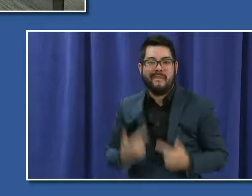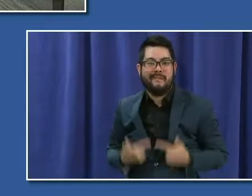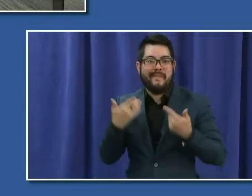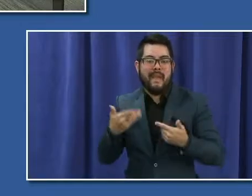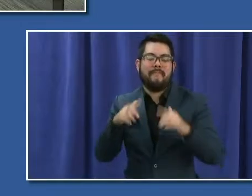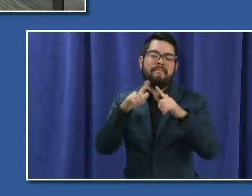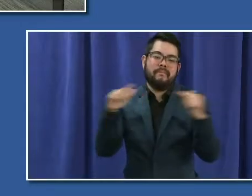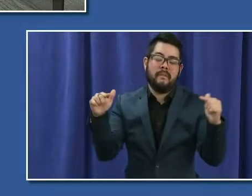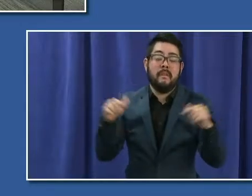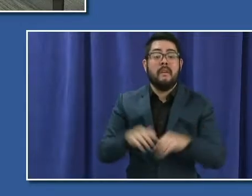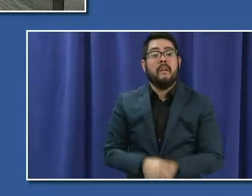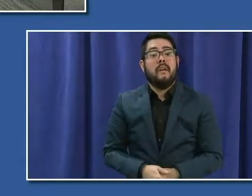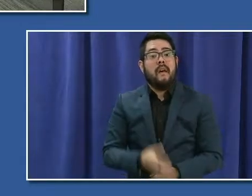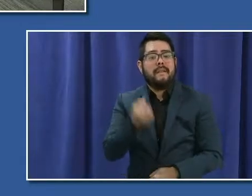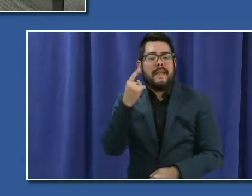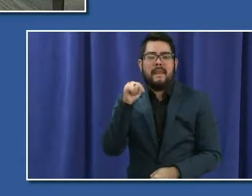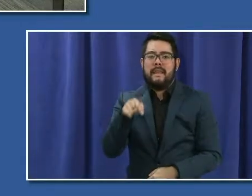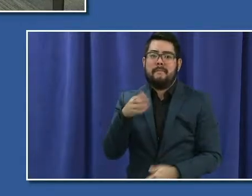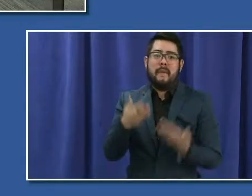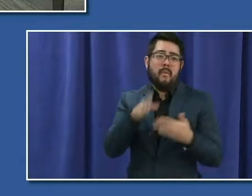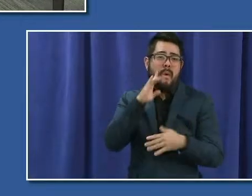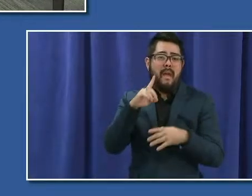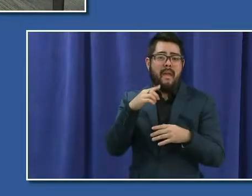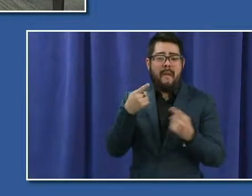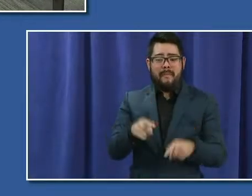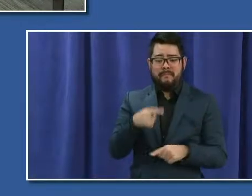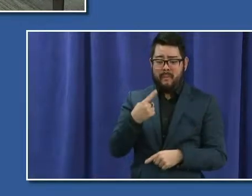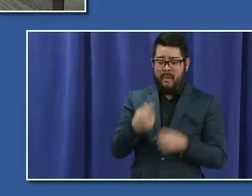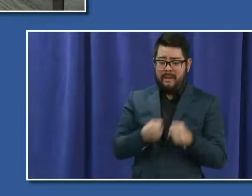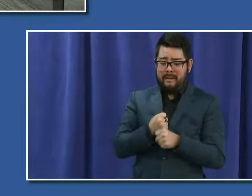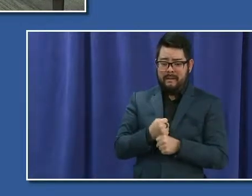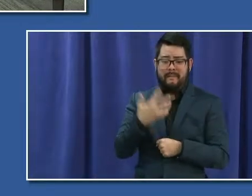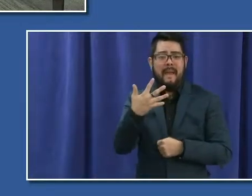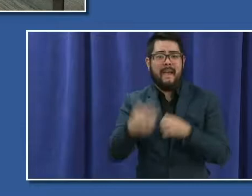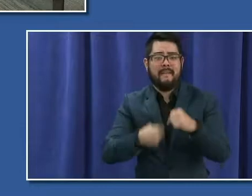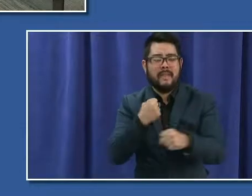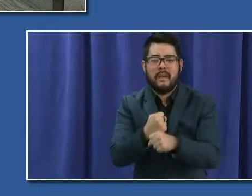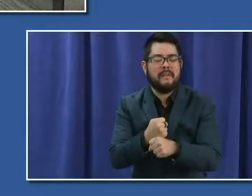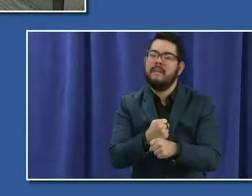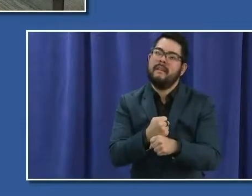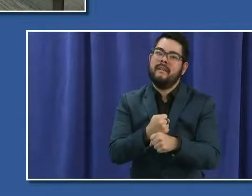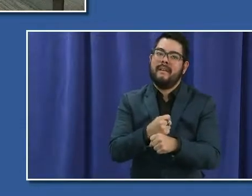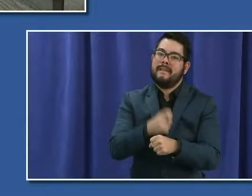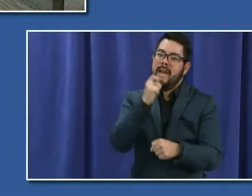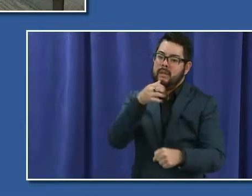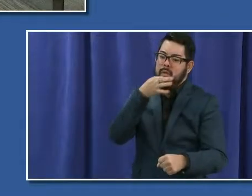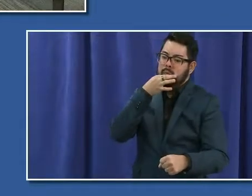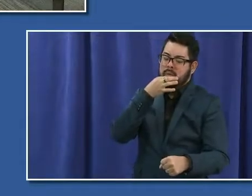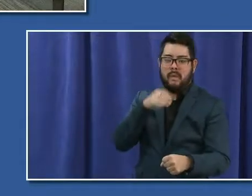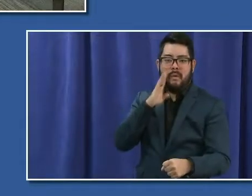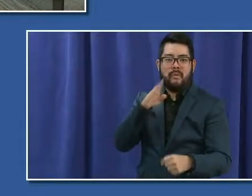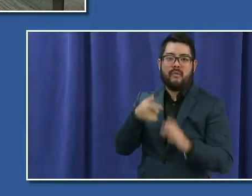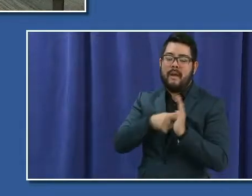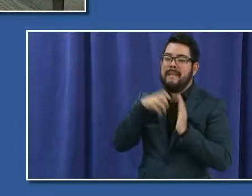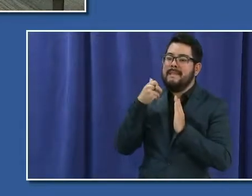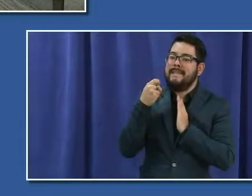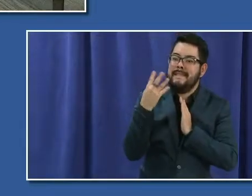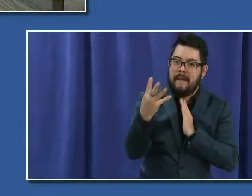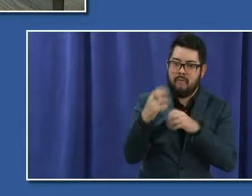this isn't something that's going to happen in 1 year or 5 years to complete. You're talking a multi-year program that's going to